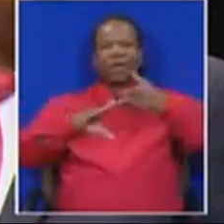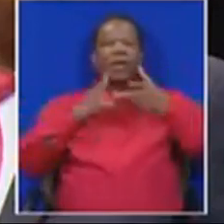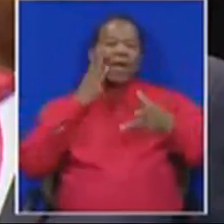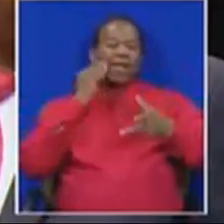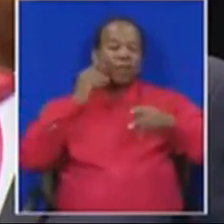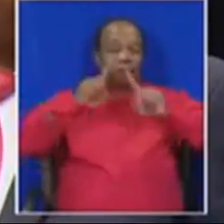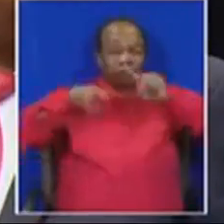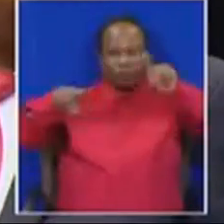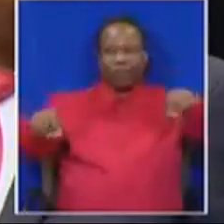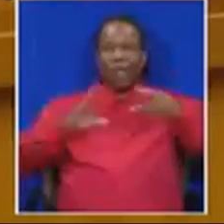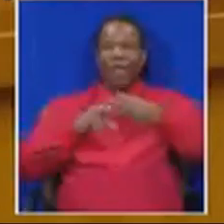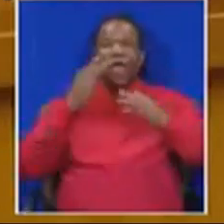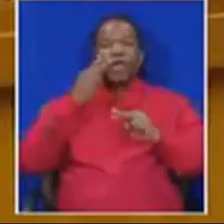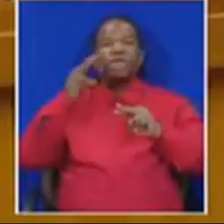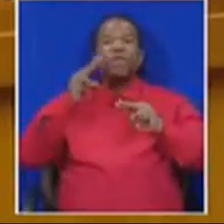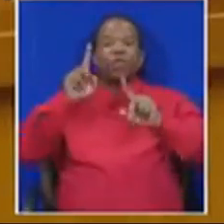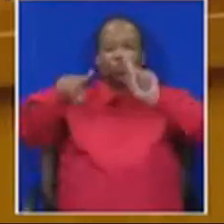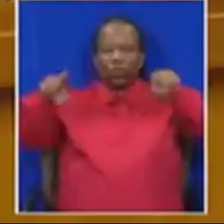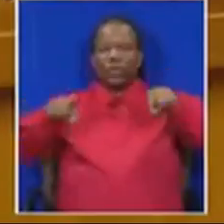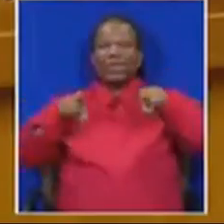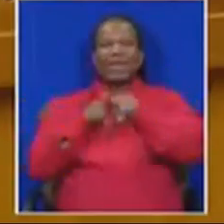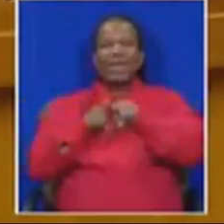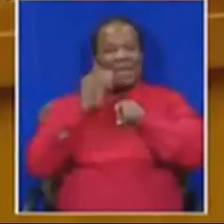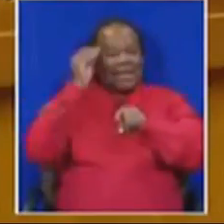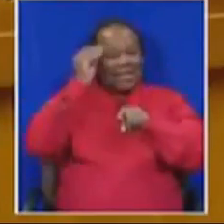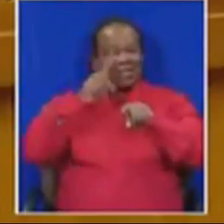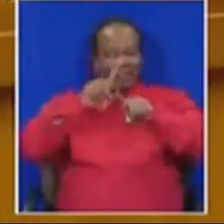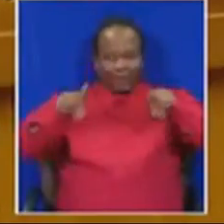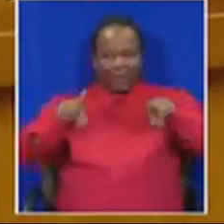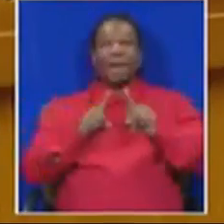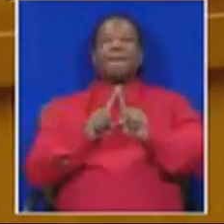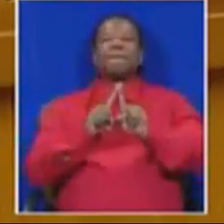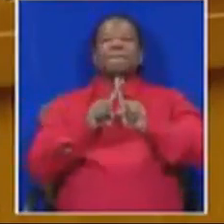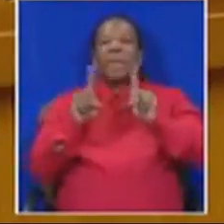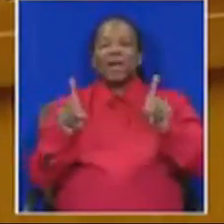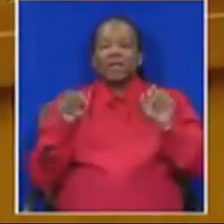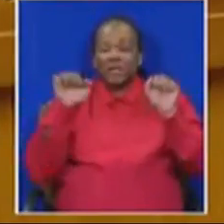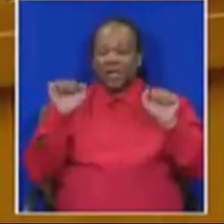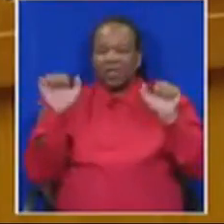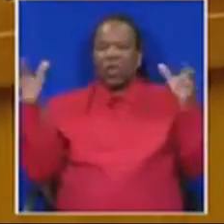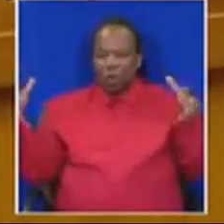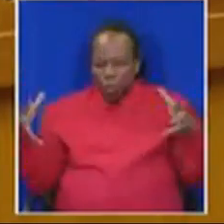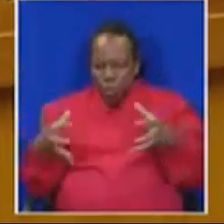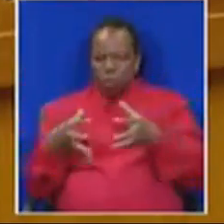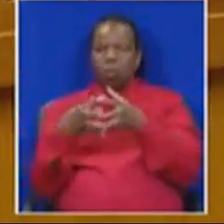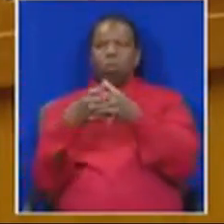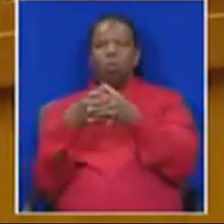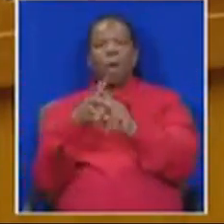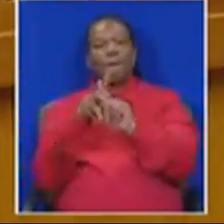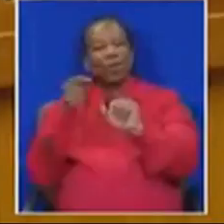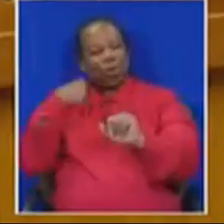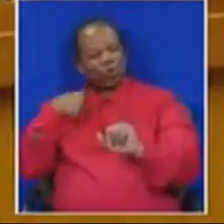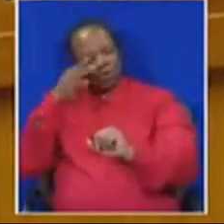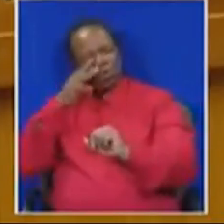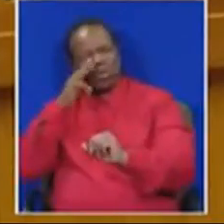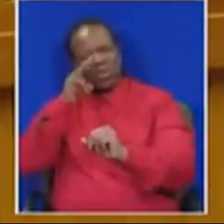experiences, views, as well as interests. Yet we are bound together by a common destiny